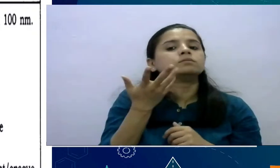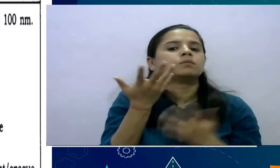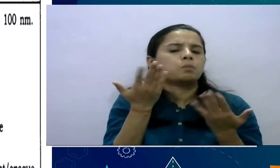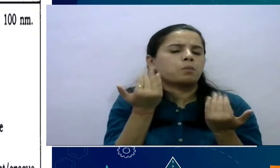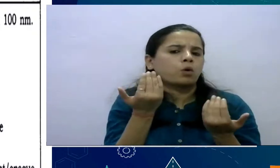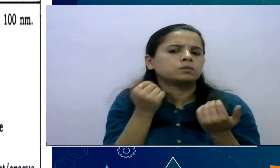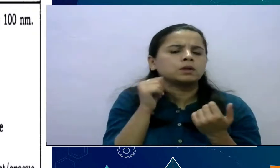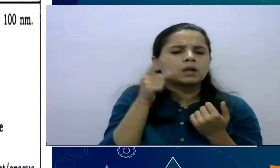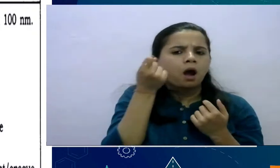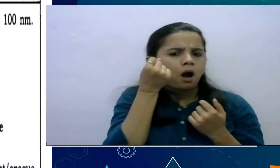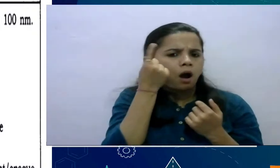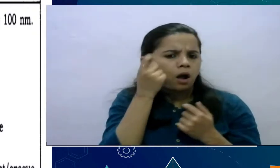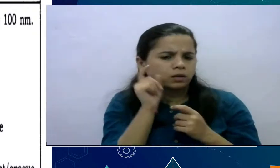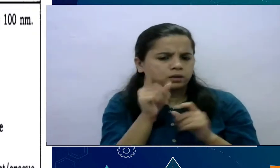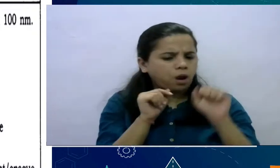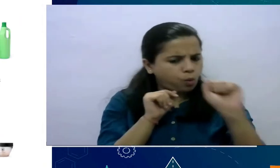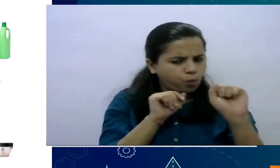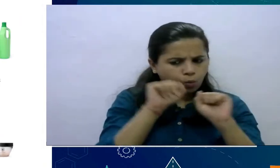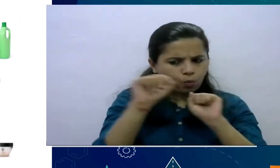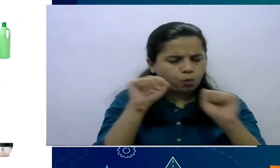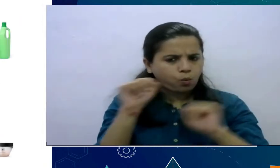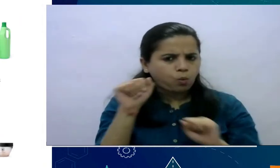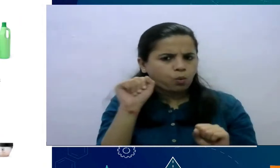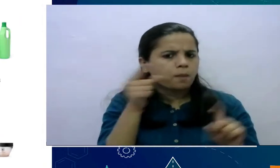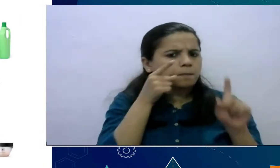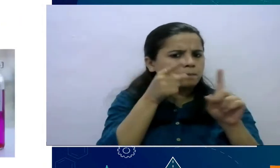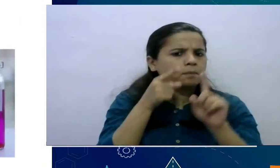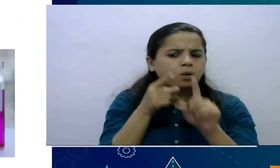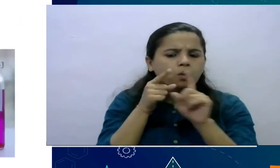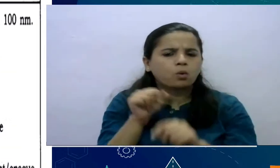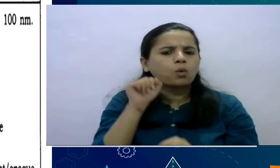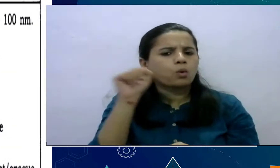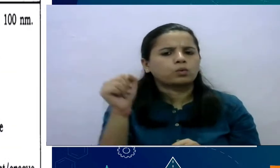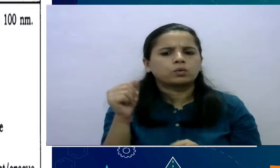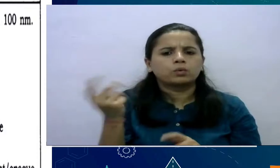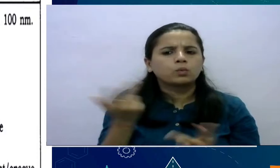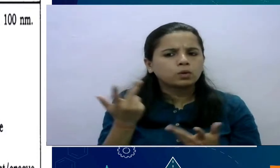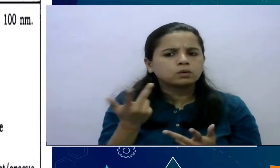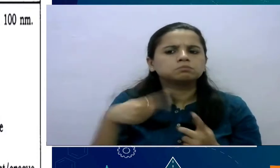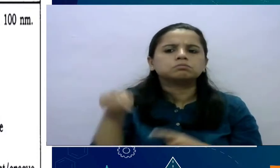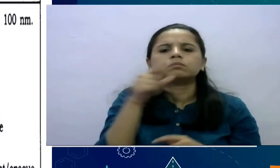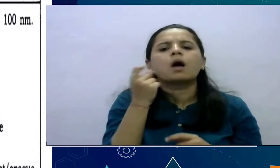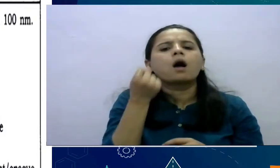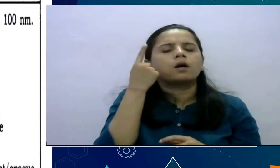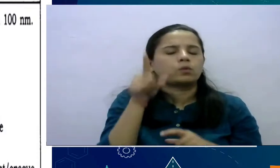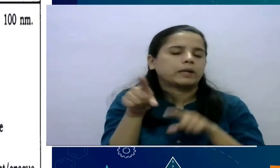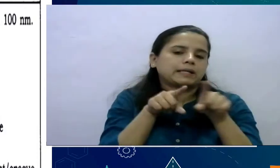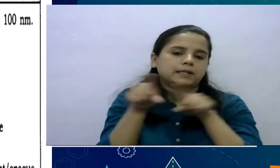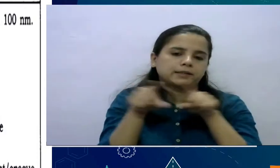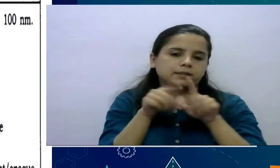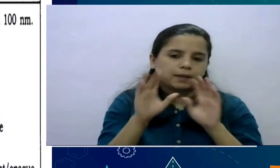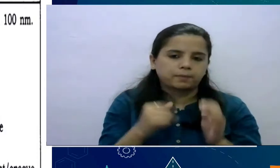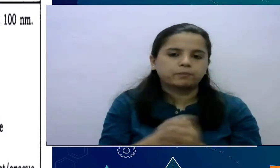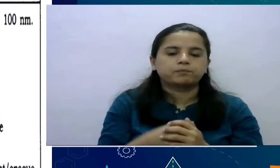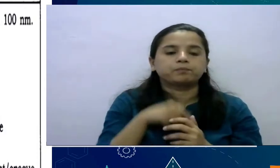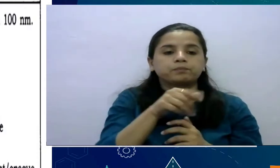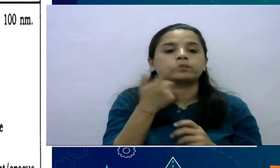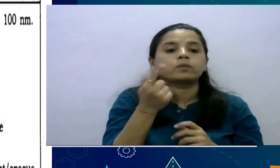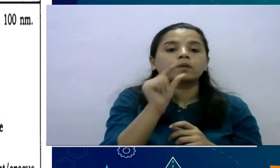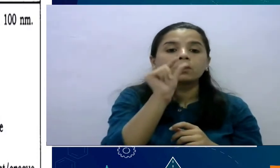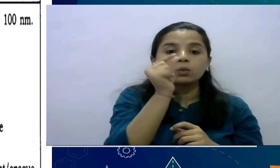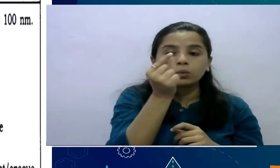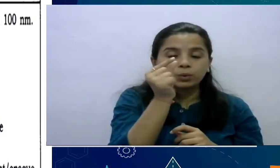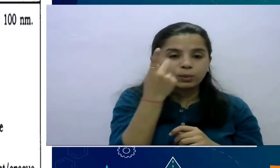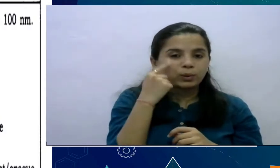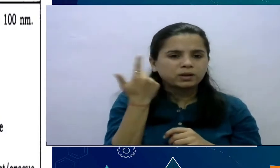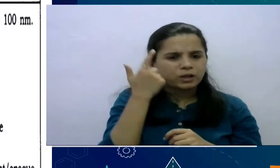to understand the properties of matter. Like for example, the particle size, we know